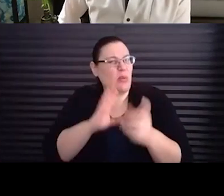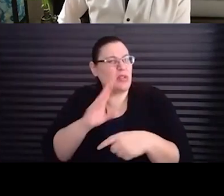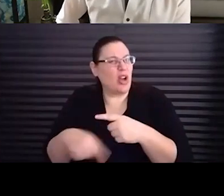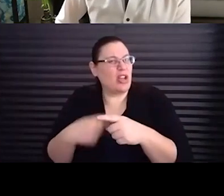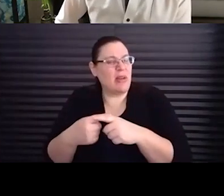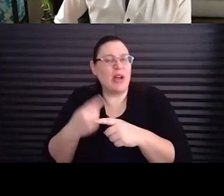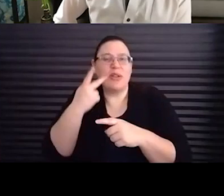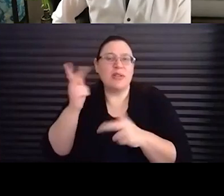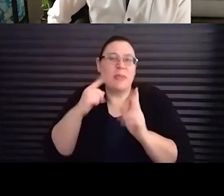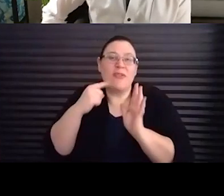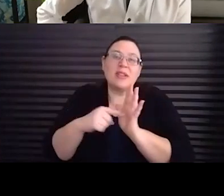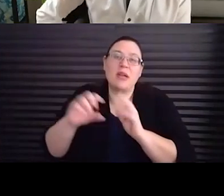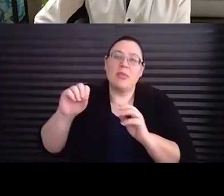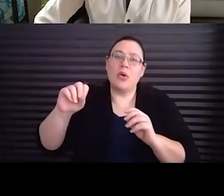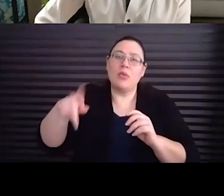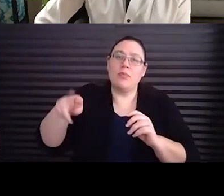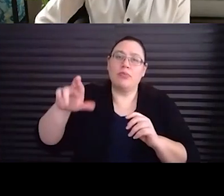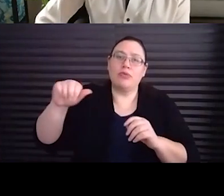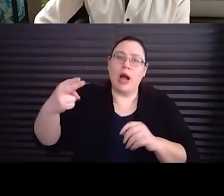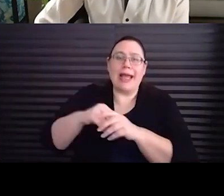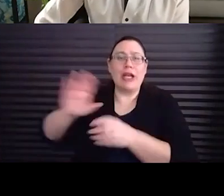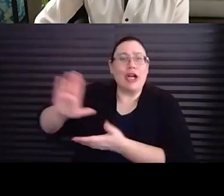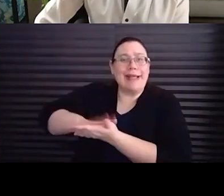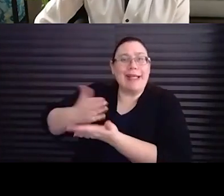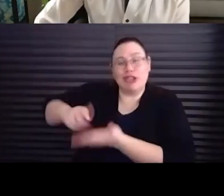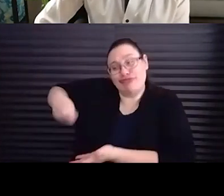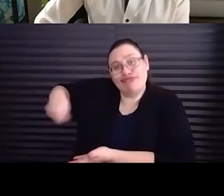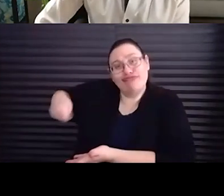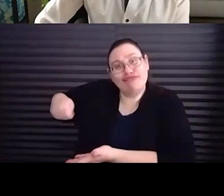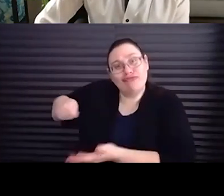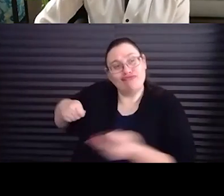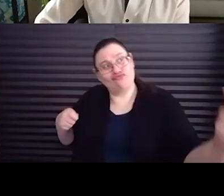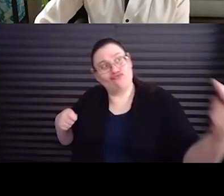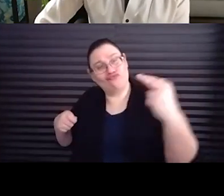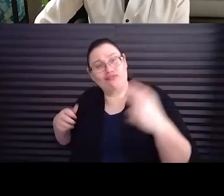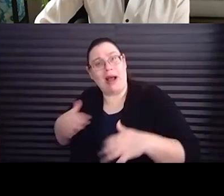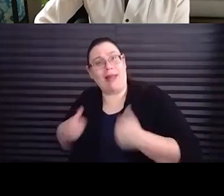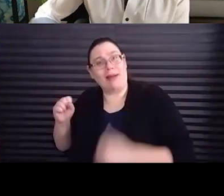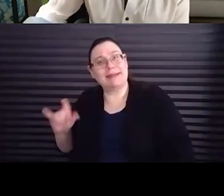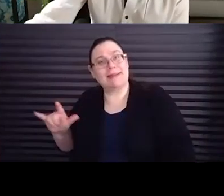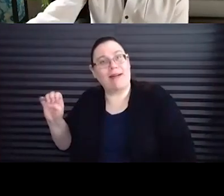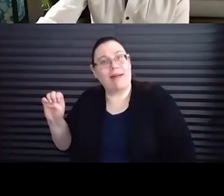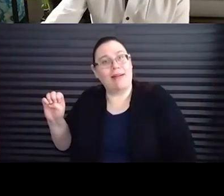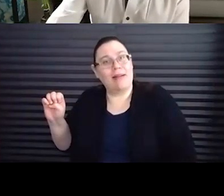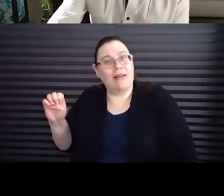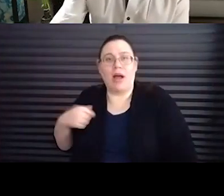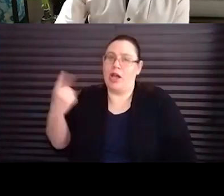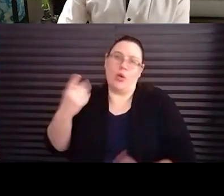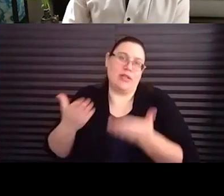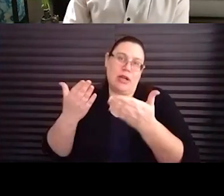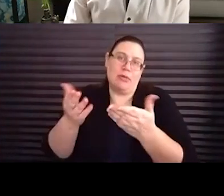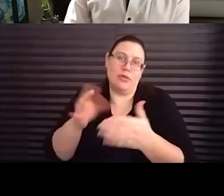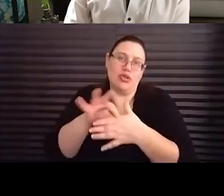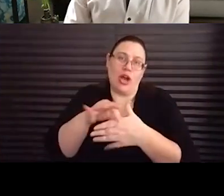like Oprah cooking from her kitchen, letting you into like her lifestyle. And so I always recommend that to content creators that